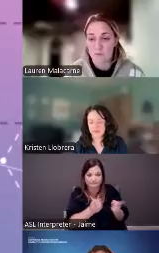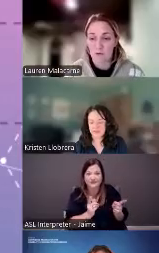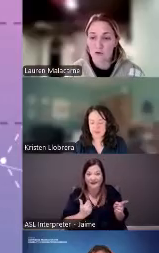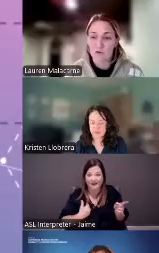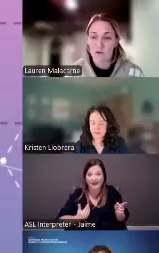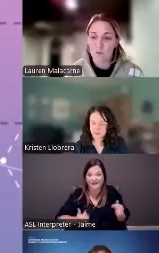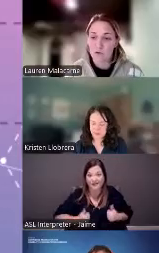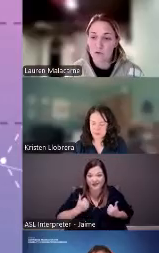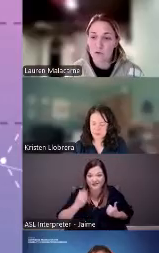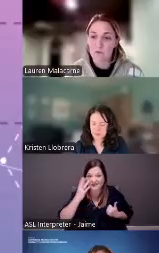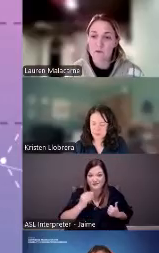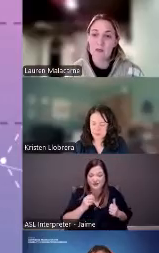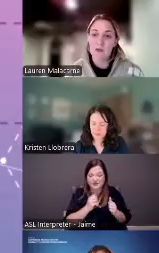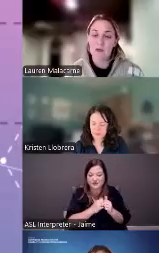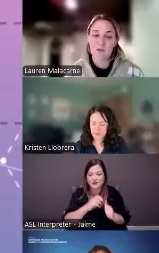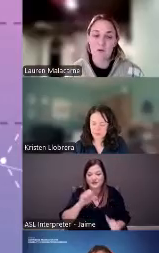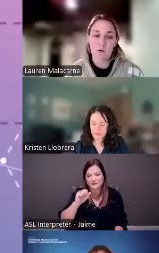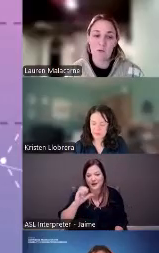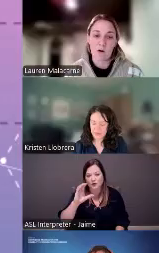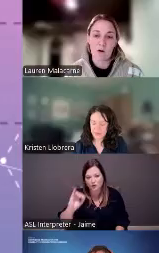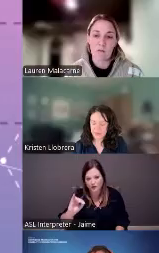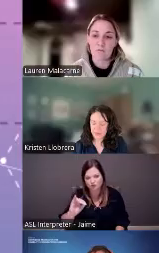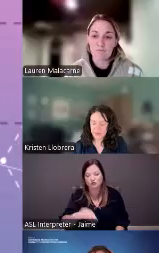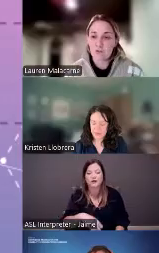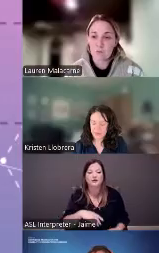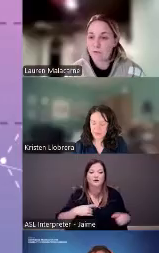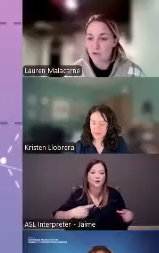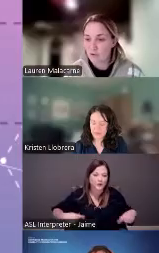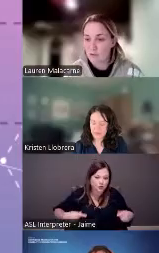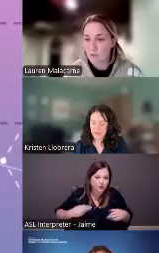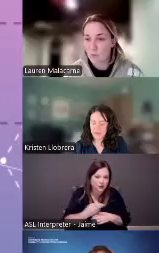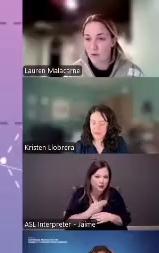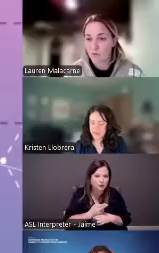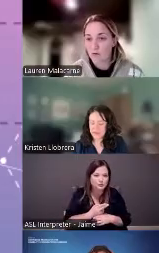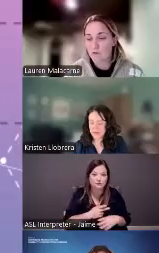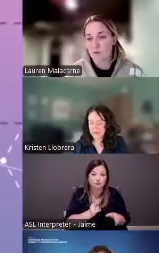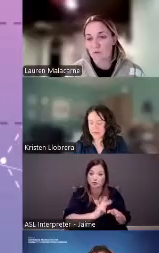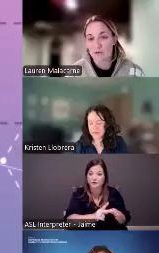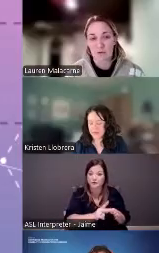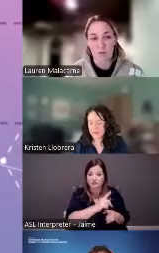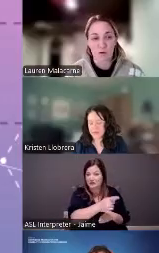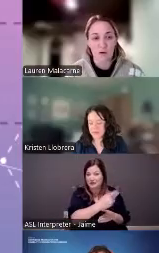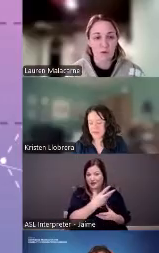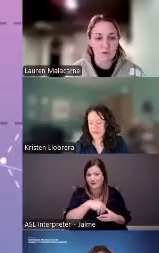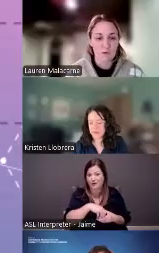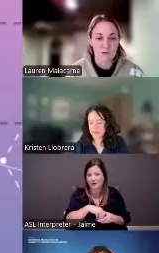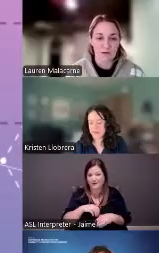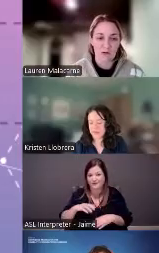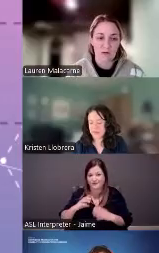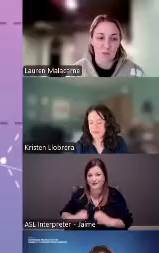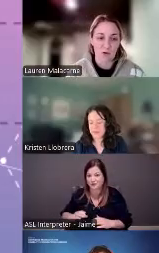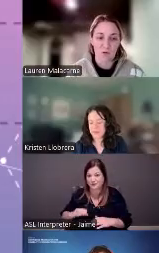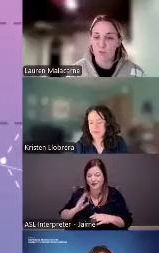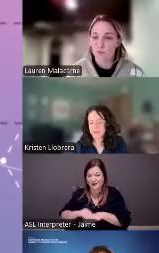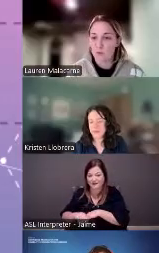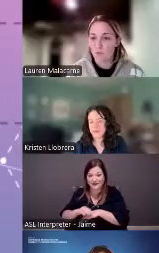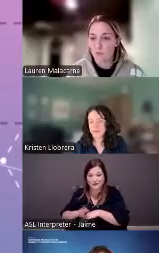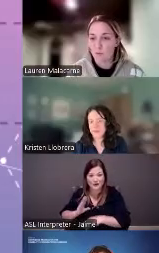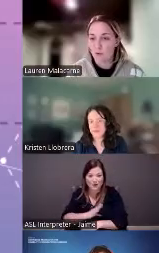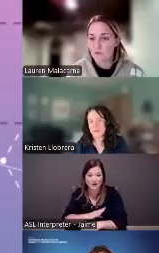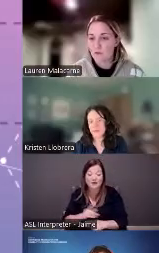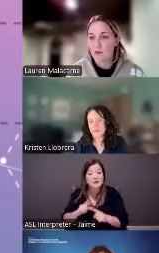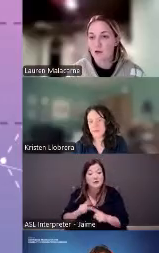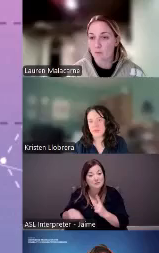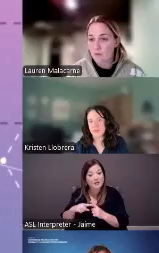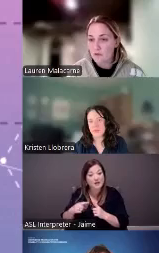experience with spinal cord injury and wheelchair use. And so just professionally, they were part of the consumer advisory board. And we also just have kind of a broad group of people